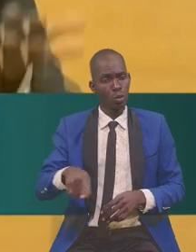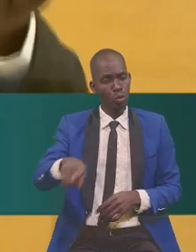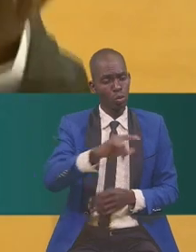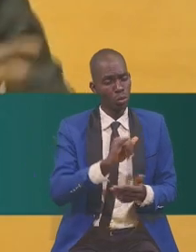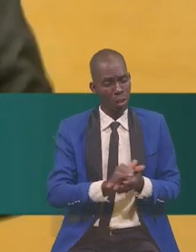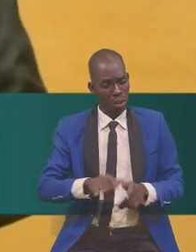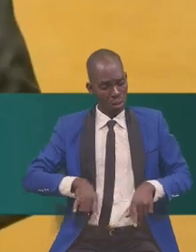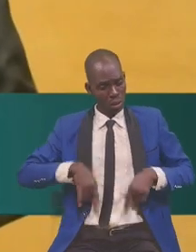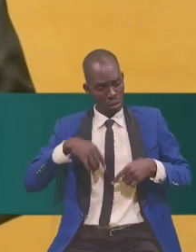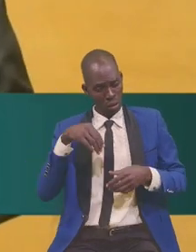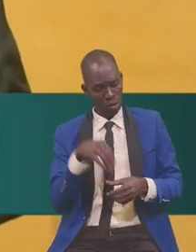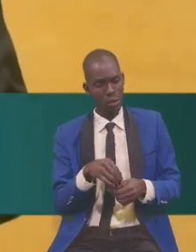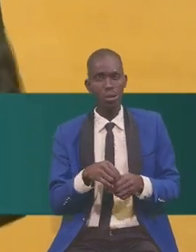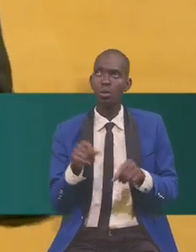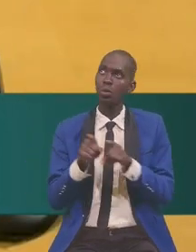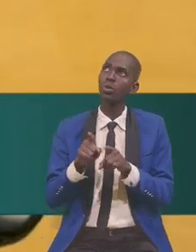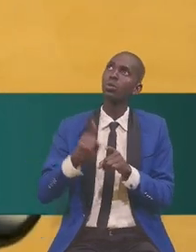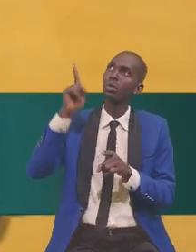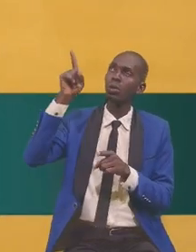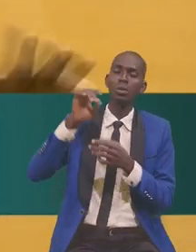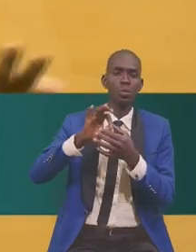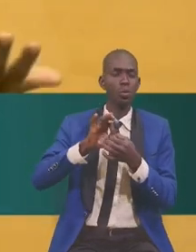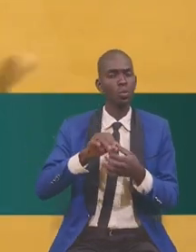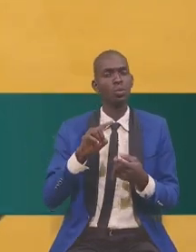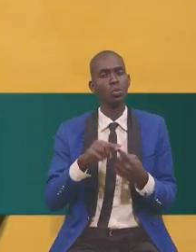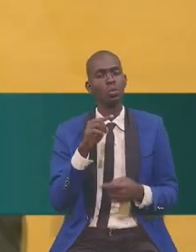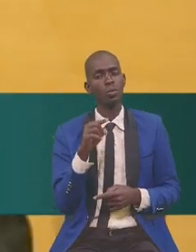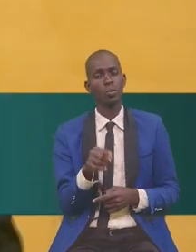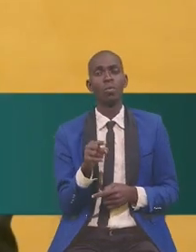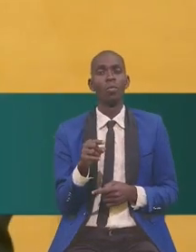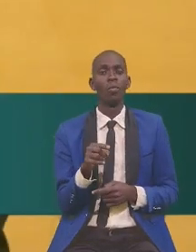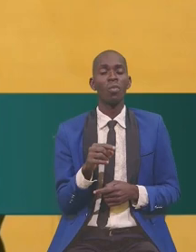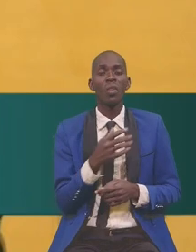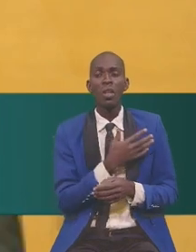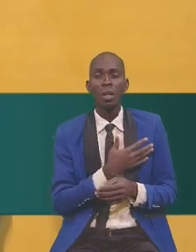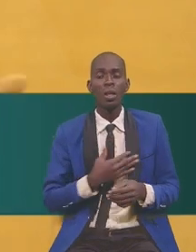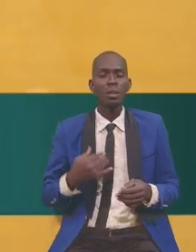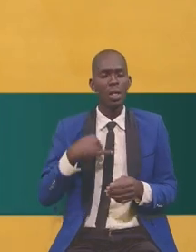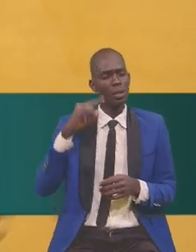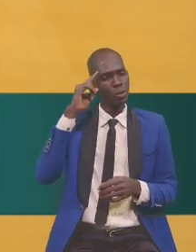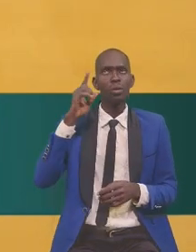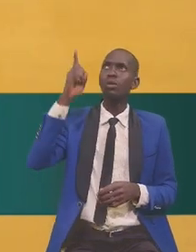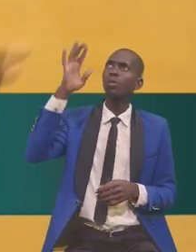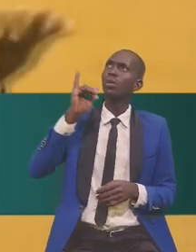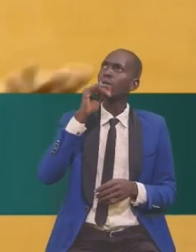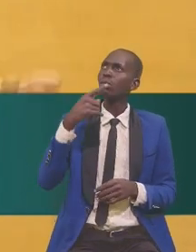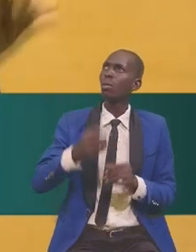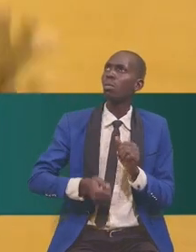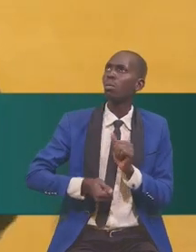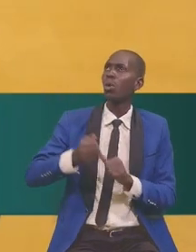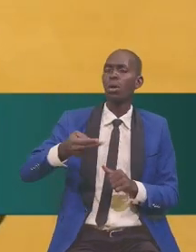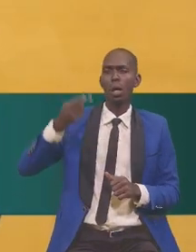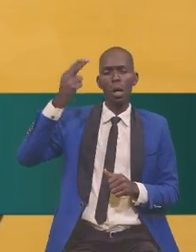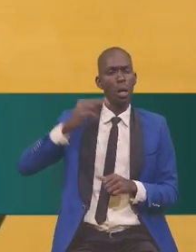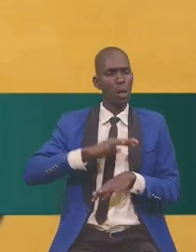therein. That's what is in your Psalms. I thought God is the Most High. I didn't know that the Pharisees